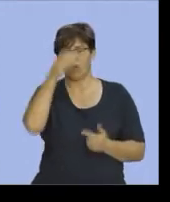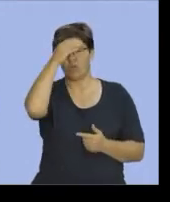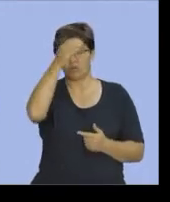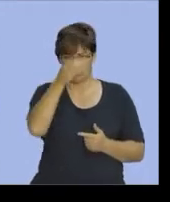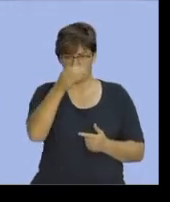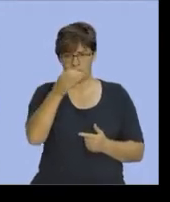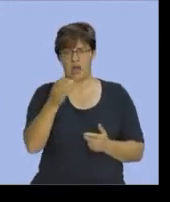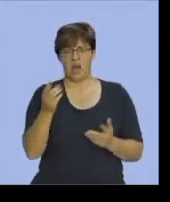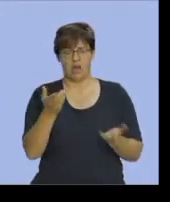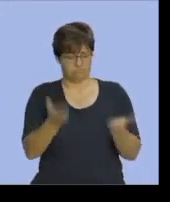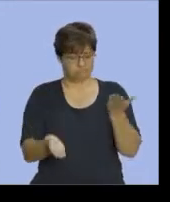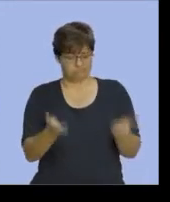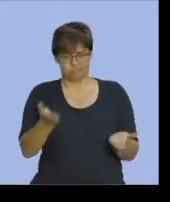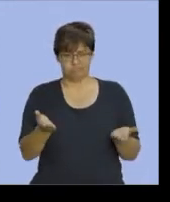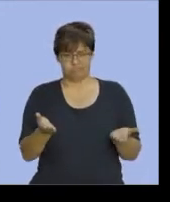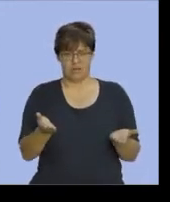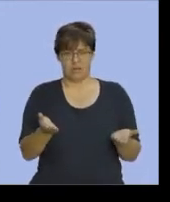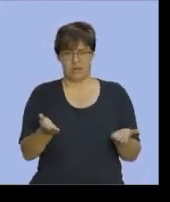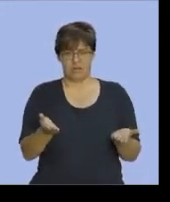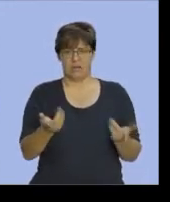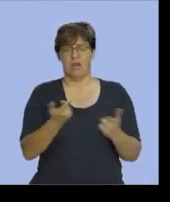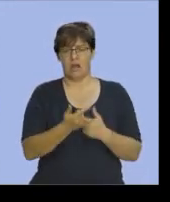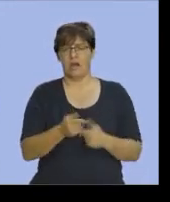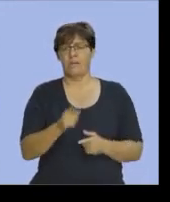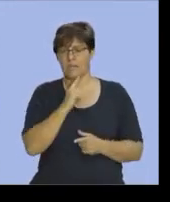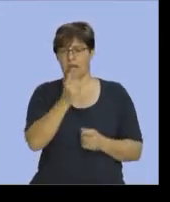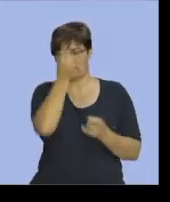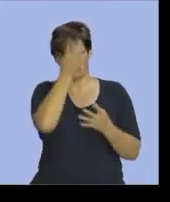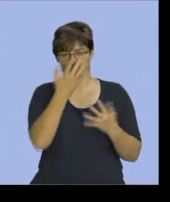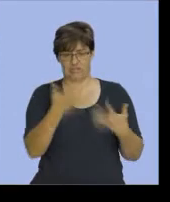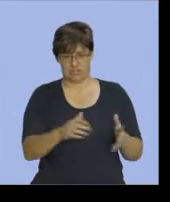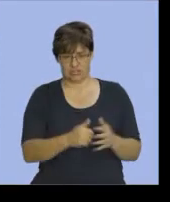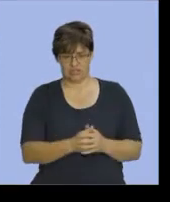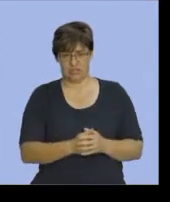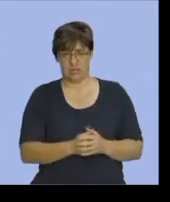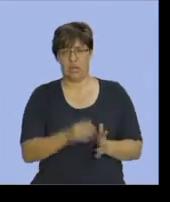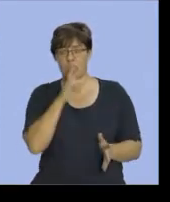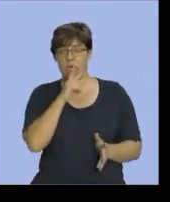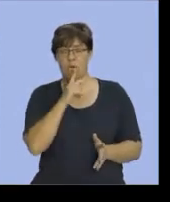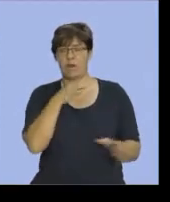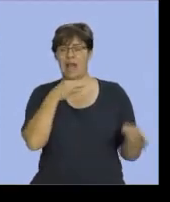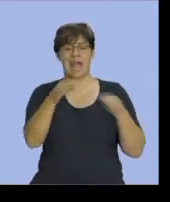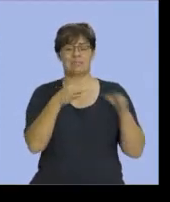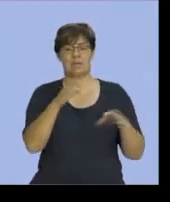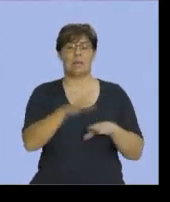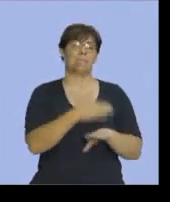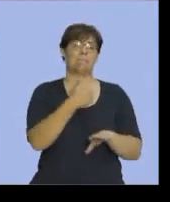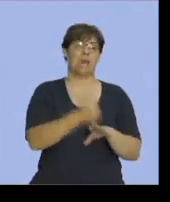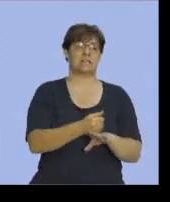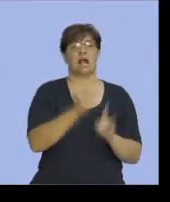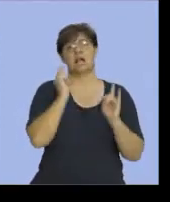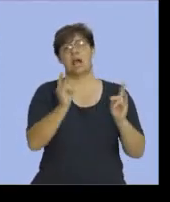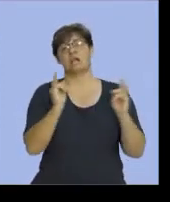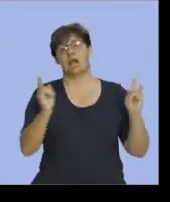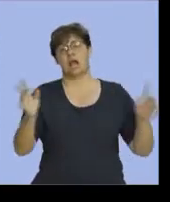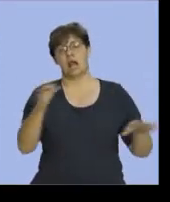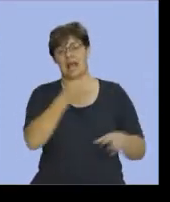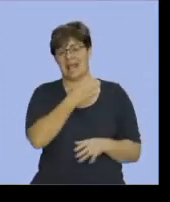of ratios, which was what I said. You don't define a ratio based on